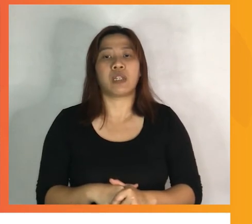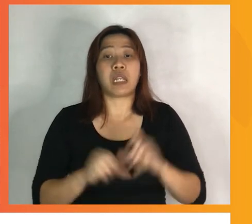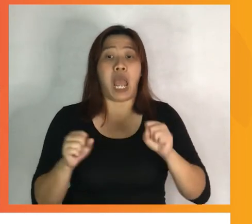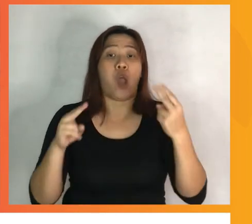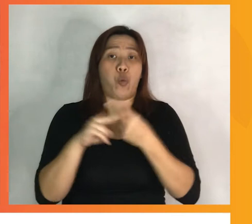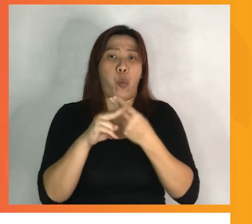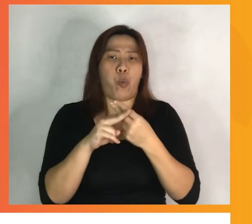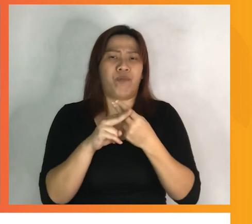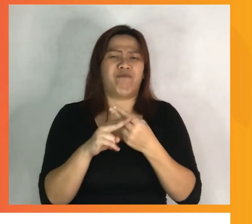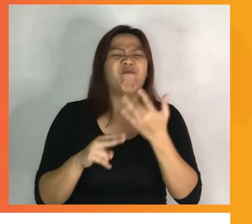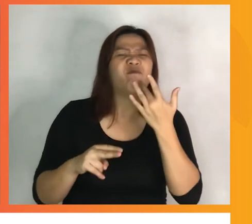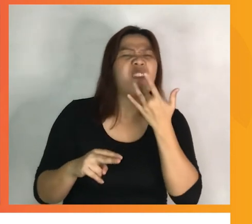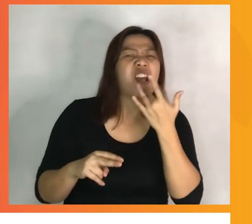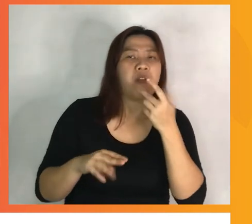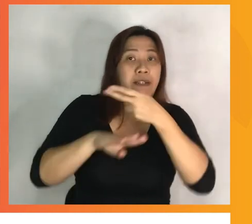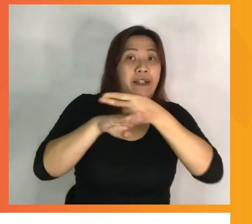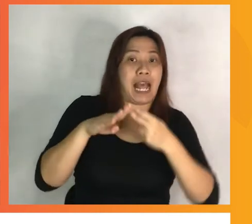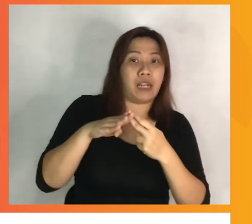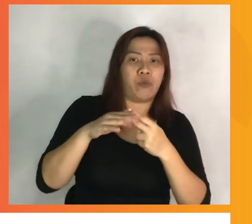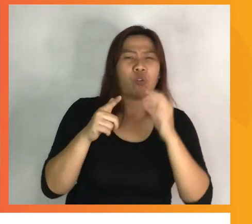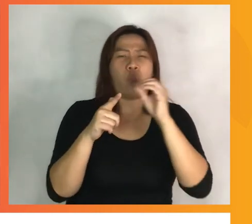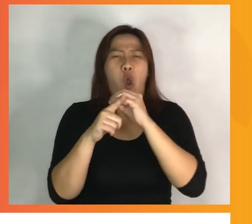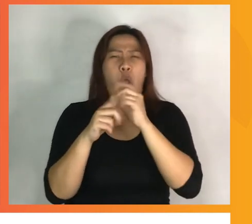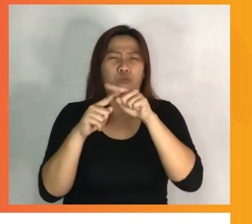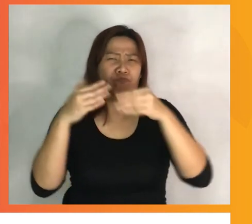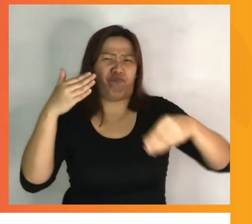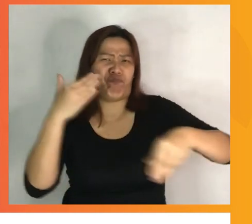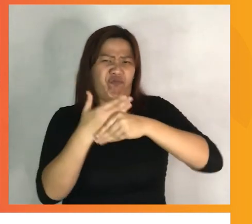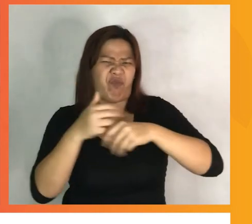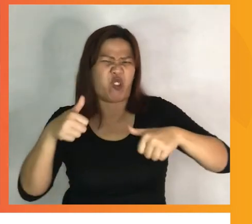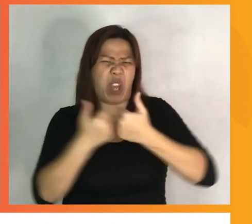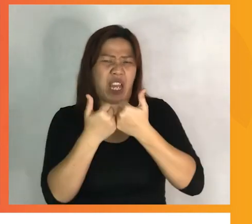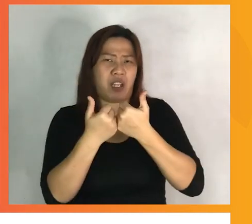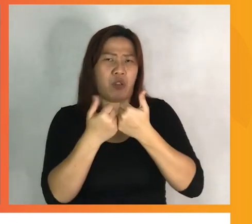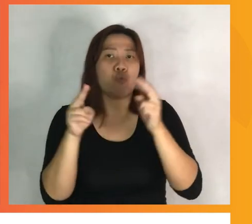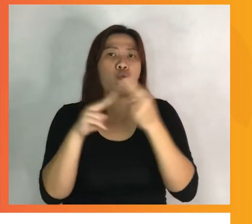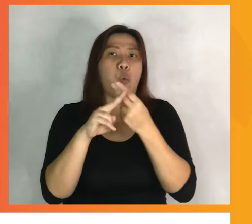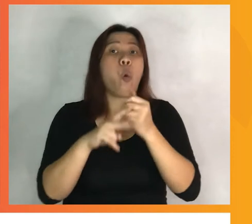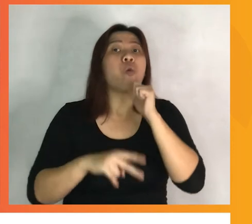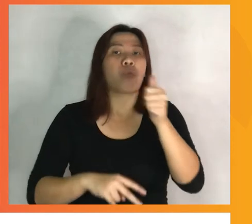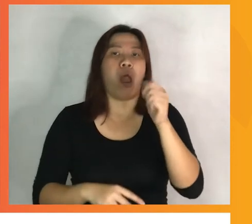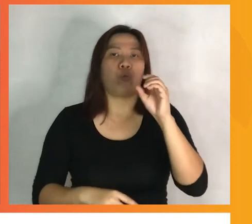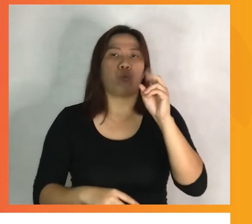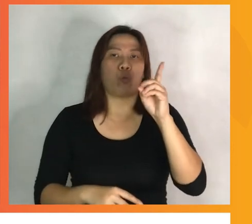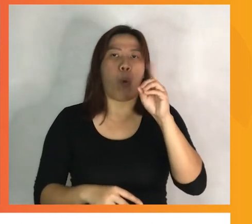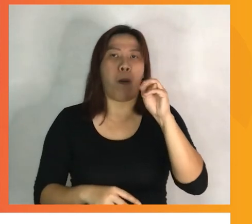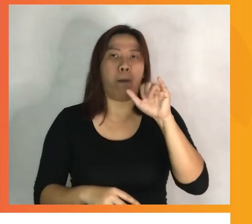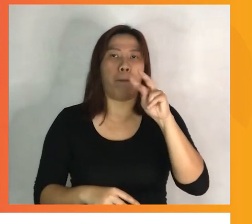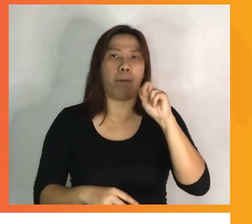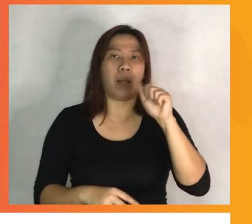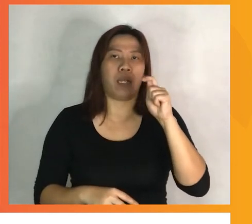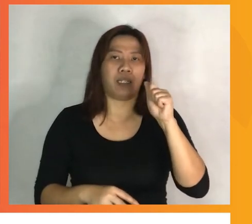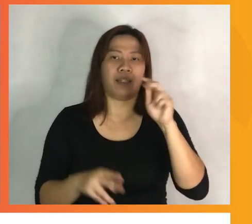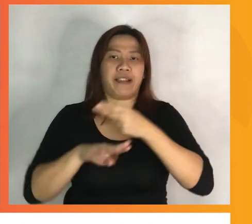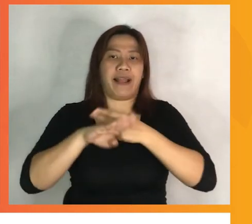We can use the hand we normally favour, or as a challenge, we can use our